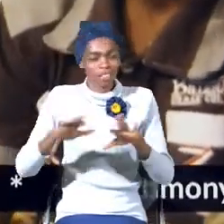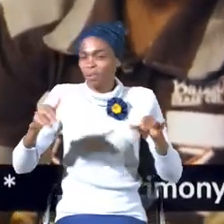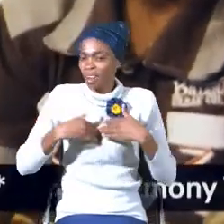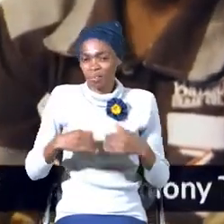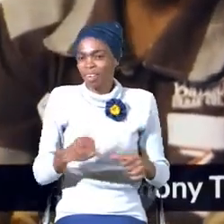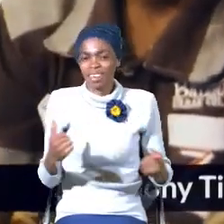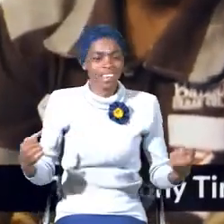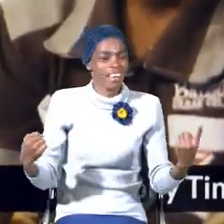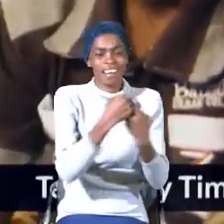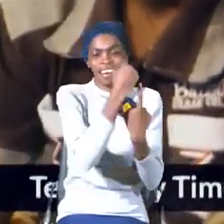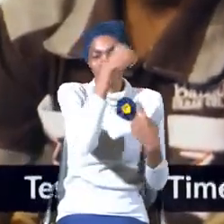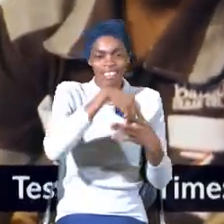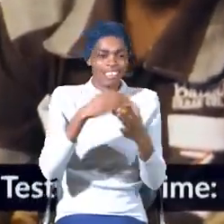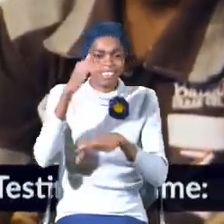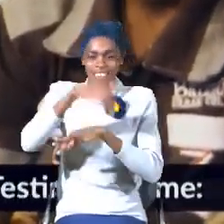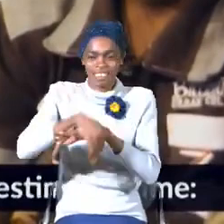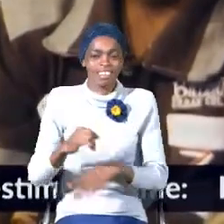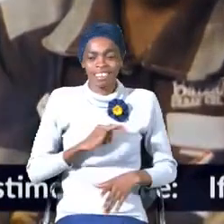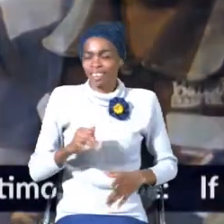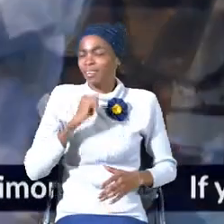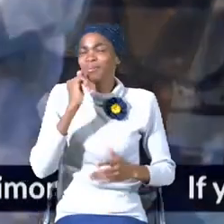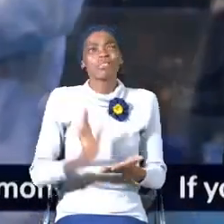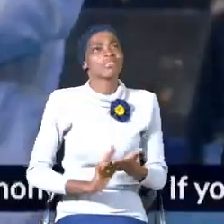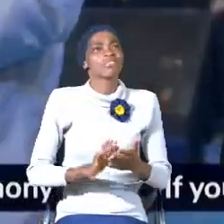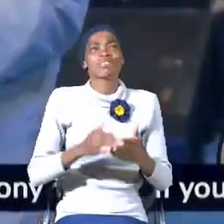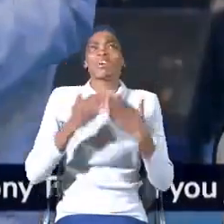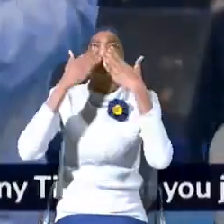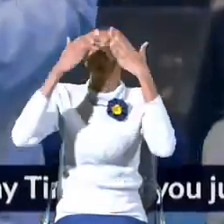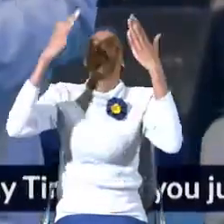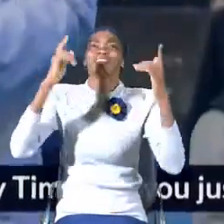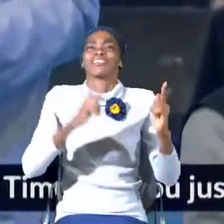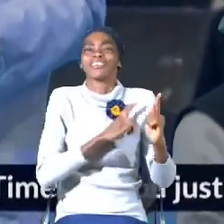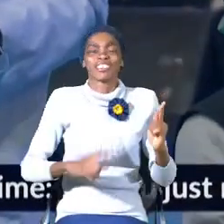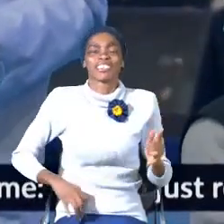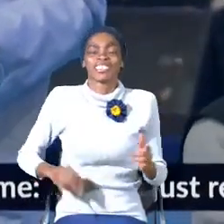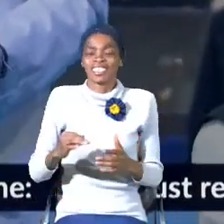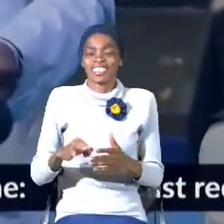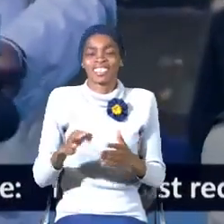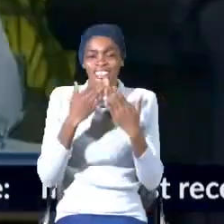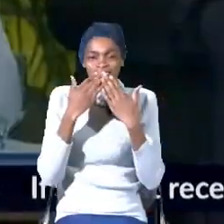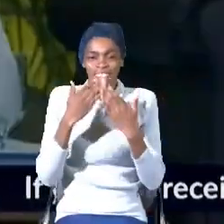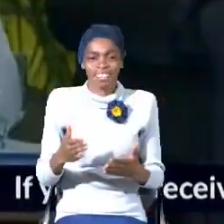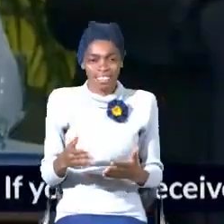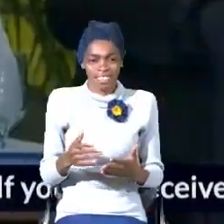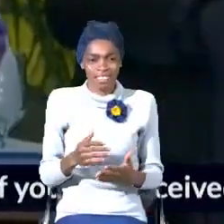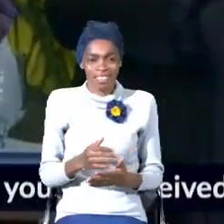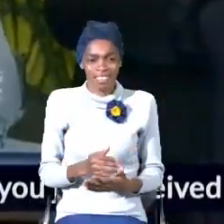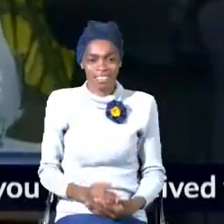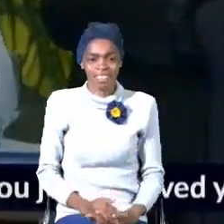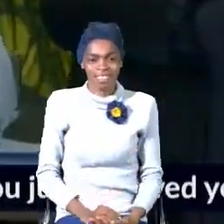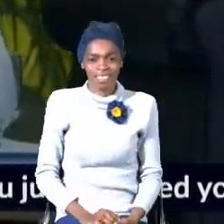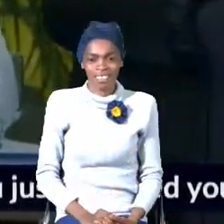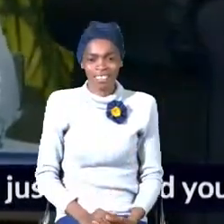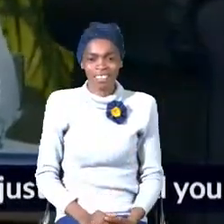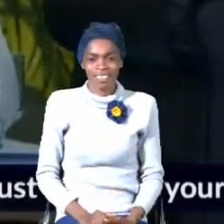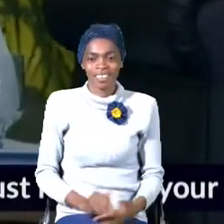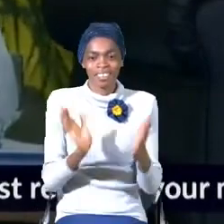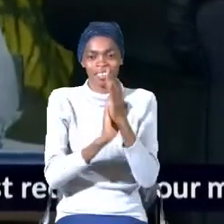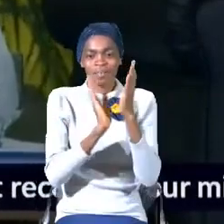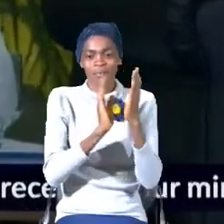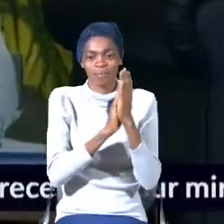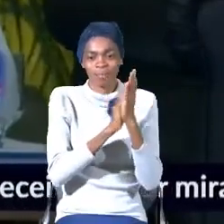during the night. I'm so grateful, God. I thank you. It's all... Praise the